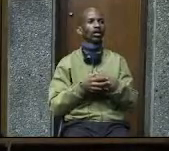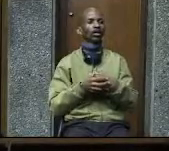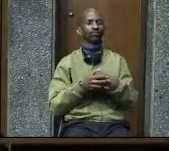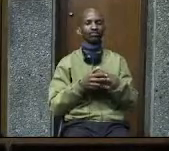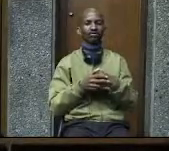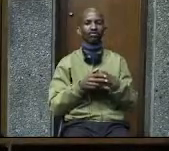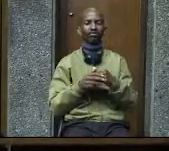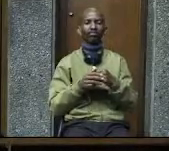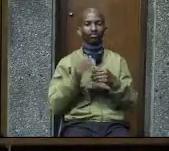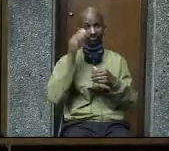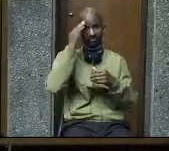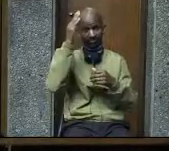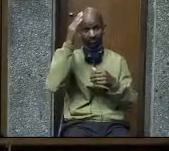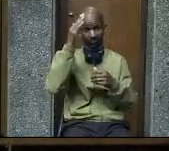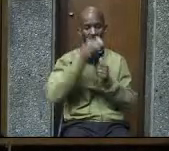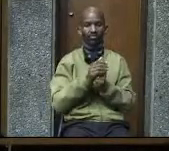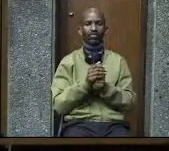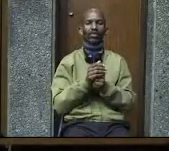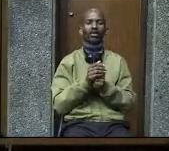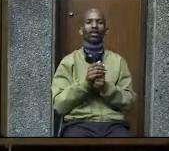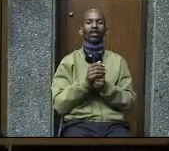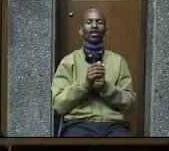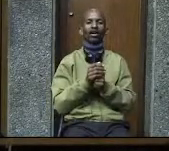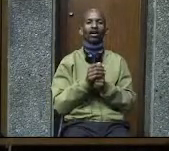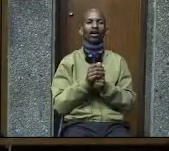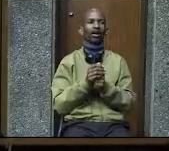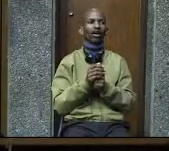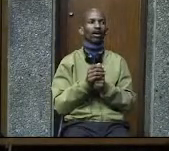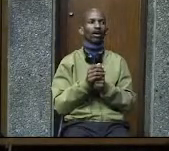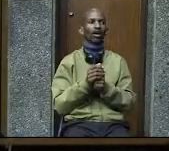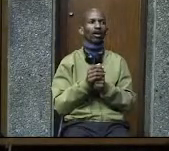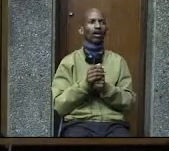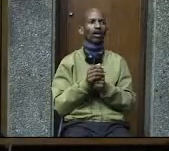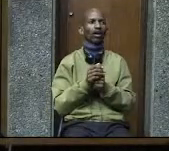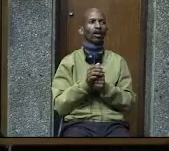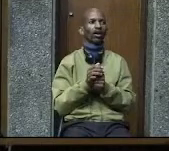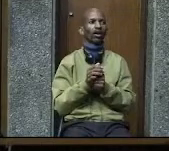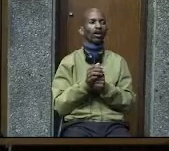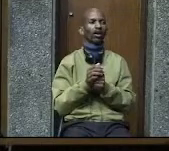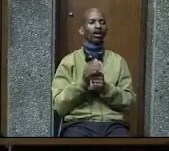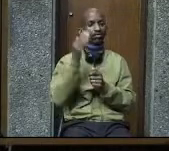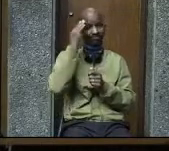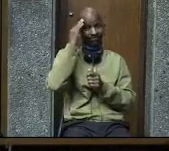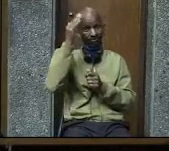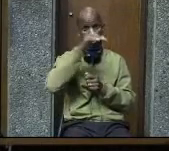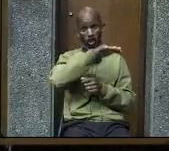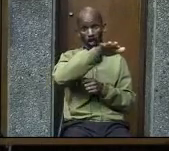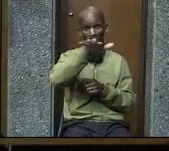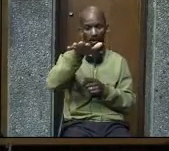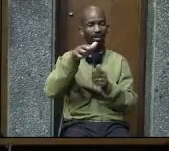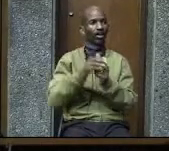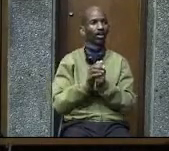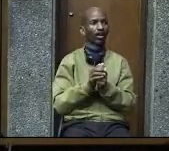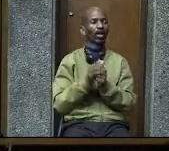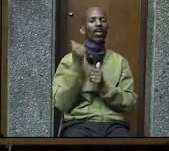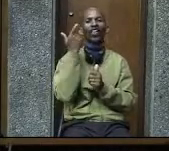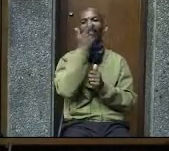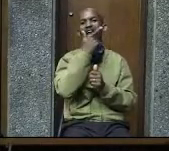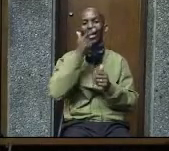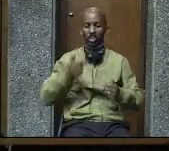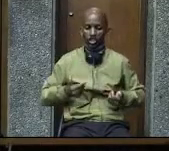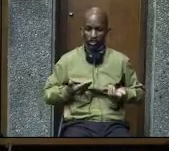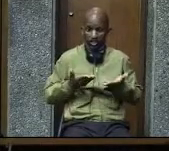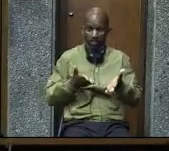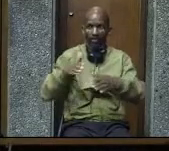Dumelang Baholo, Sanbonan Baholo, good afternoon to everybody. Lunch is served at